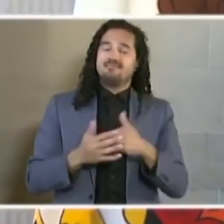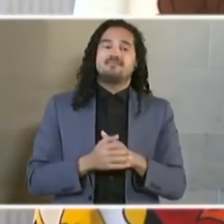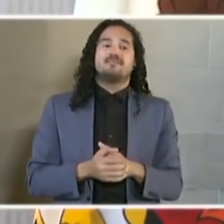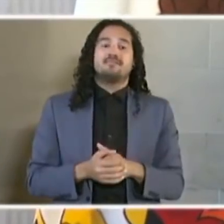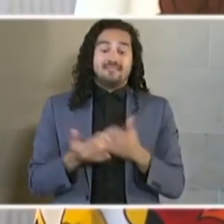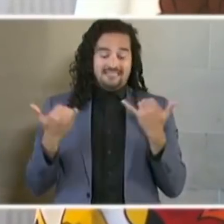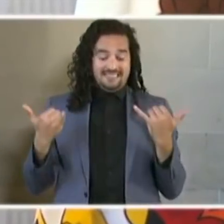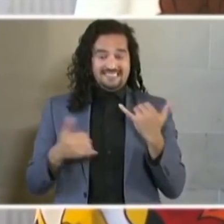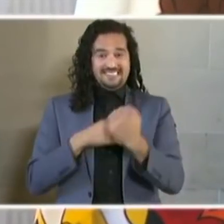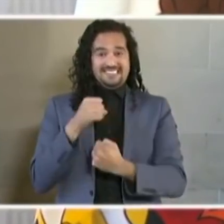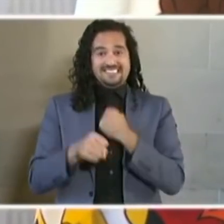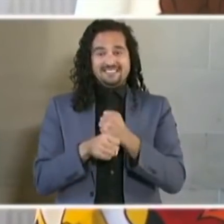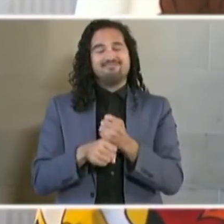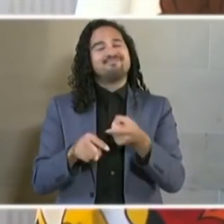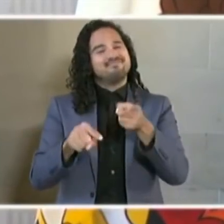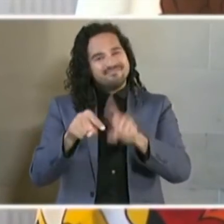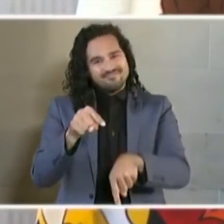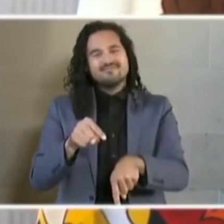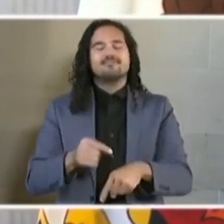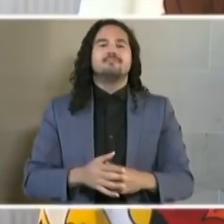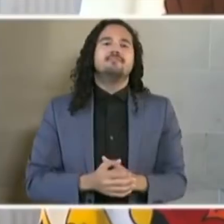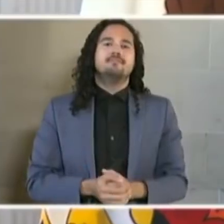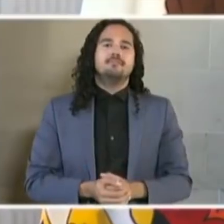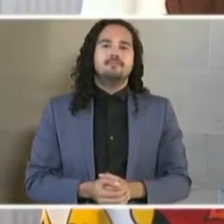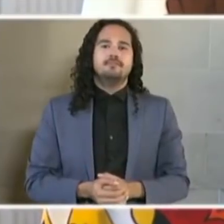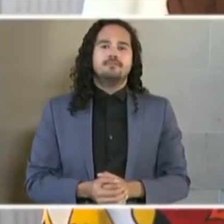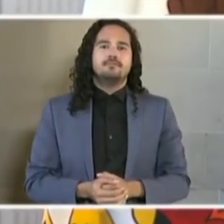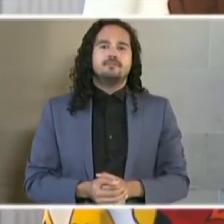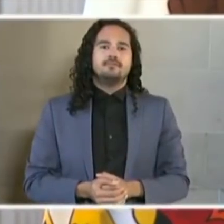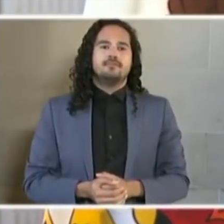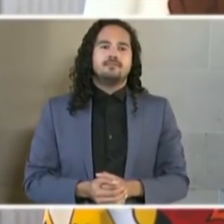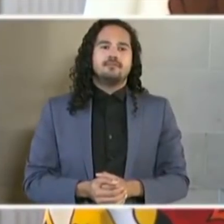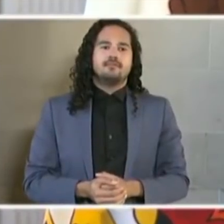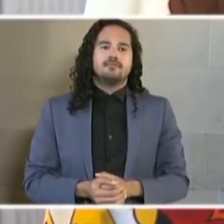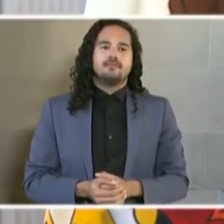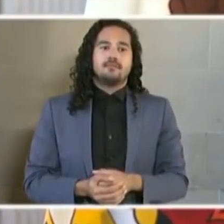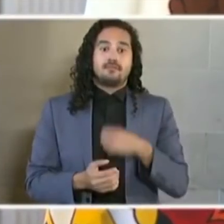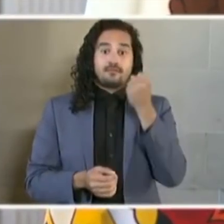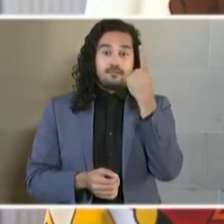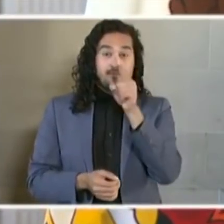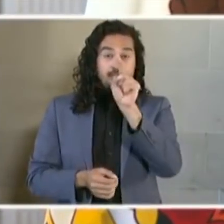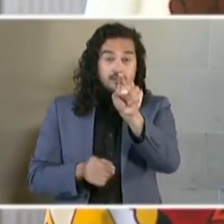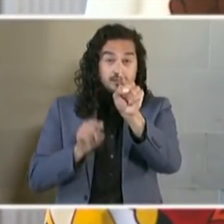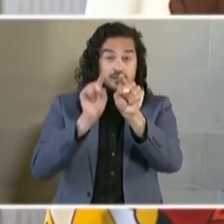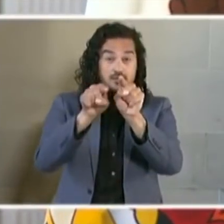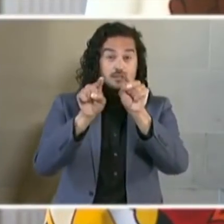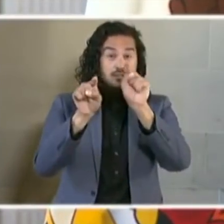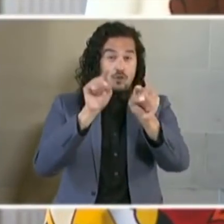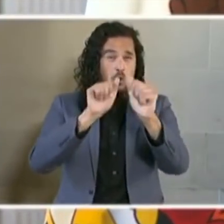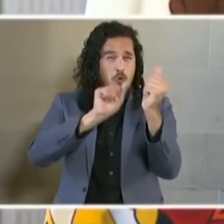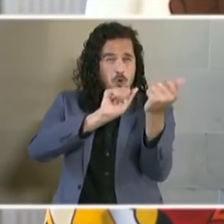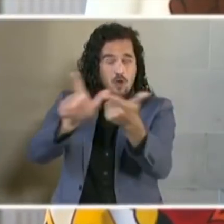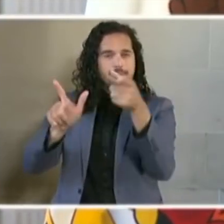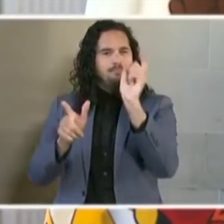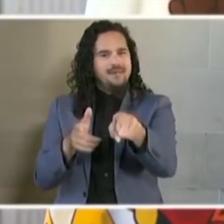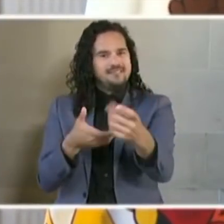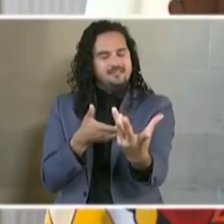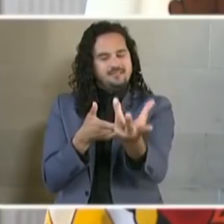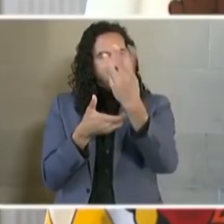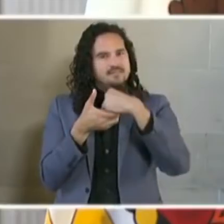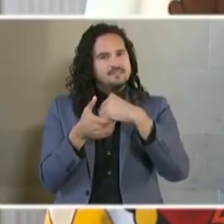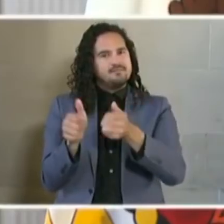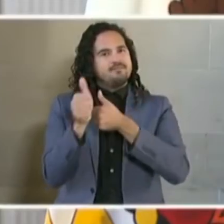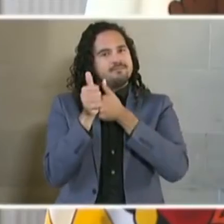do this without the help and cooperation of all of you. So celebrate, but celebrate